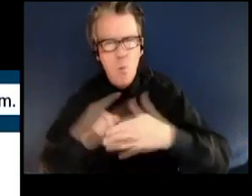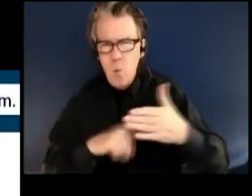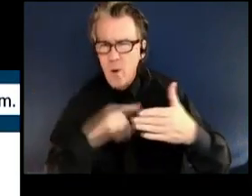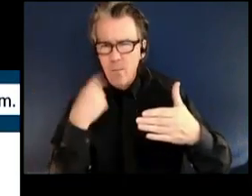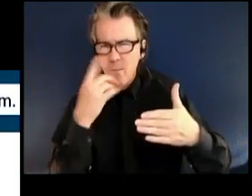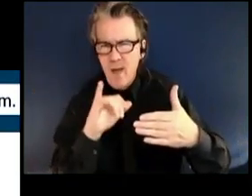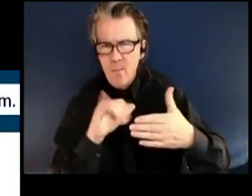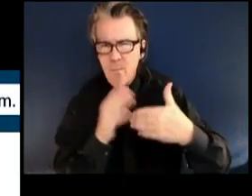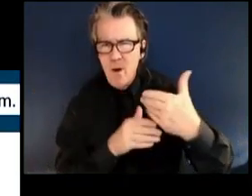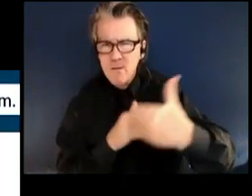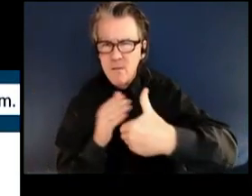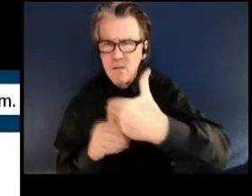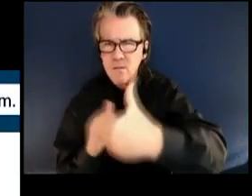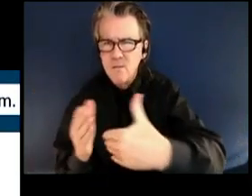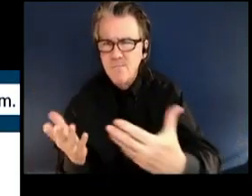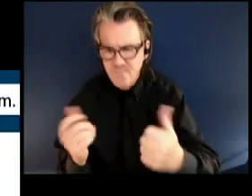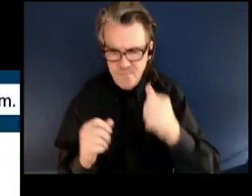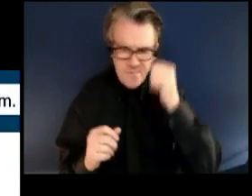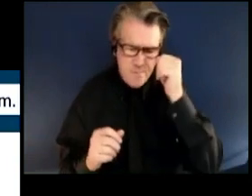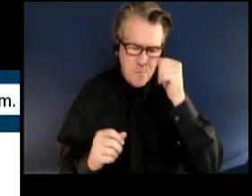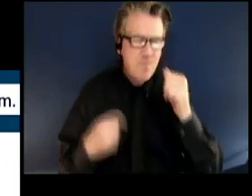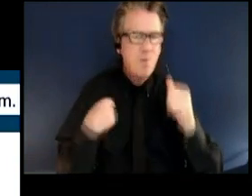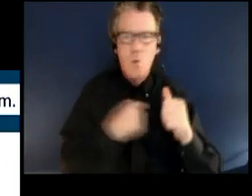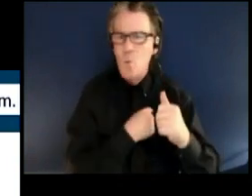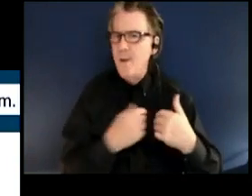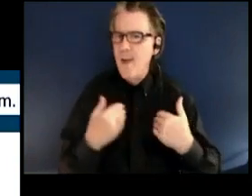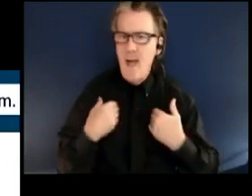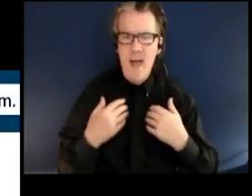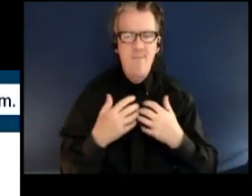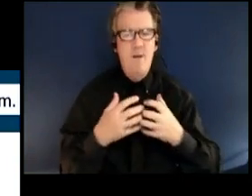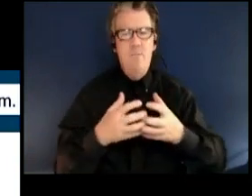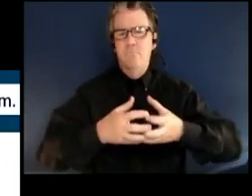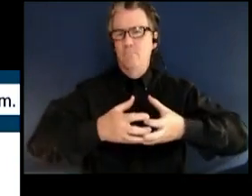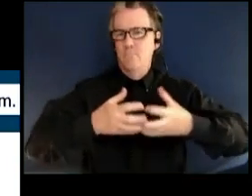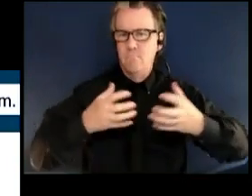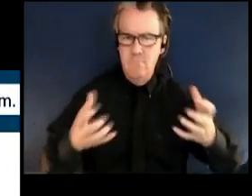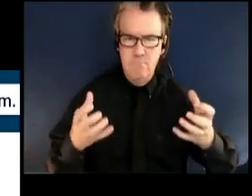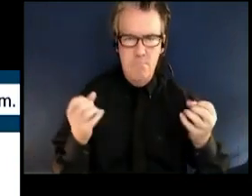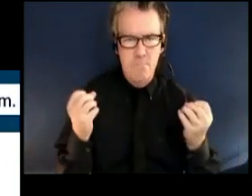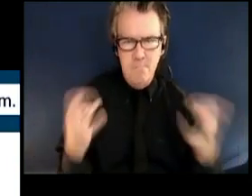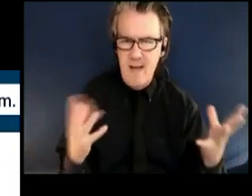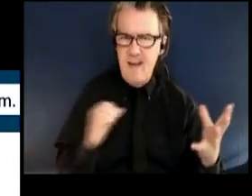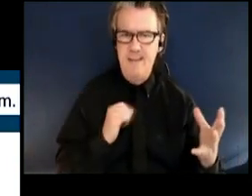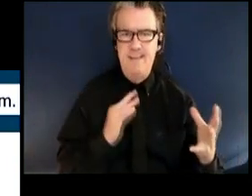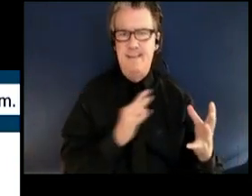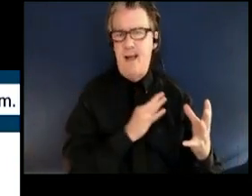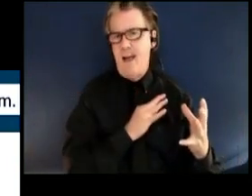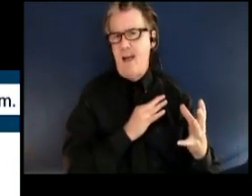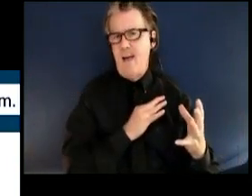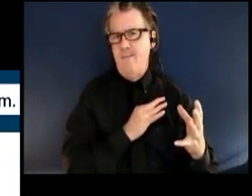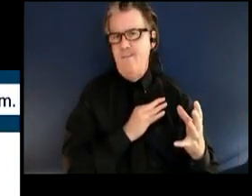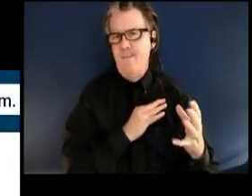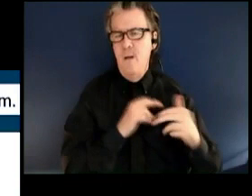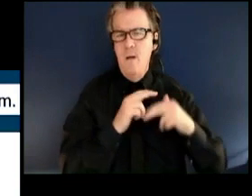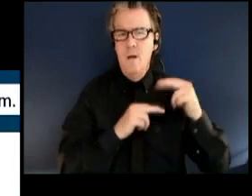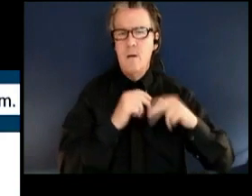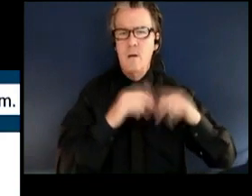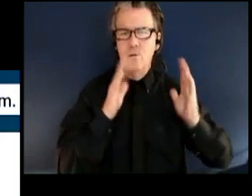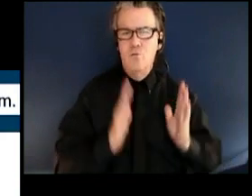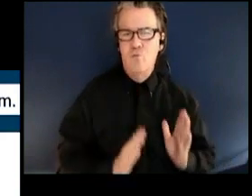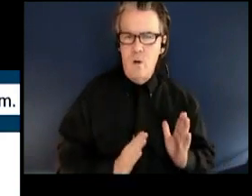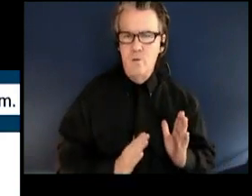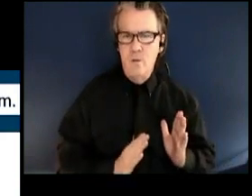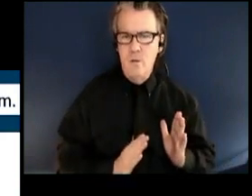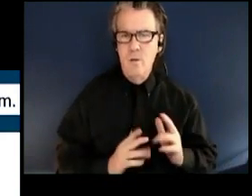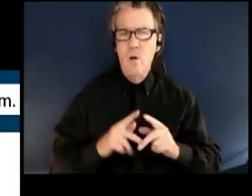fleet of employees and air resources out there that we use to actually patrol and inspect our system prior to turning